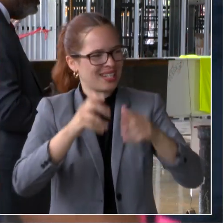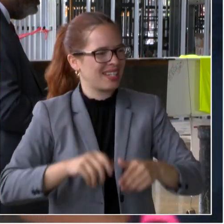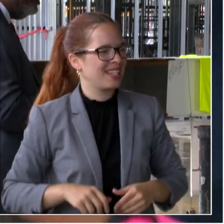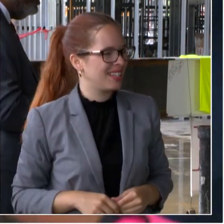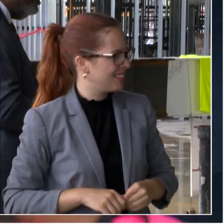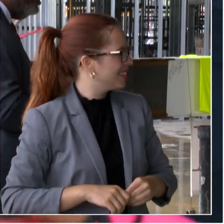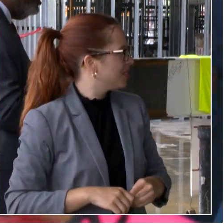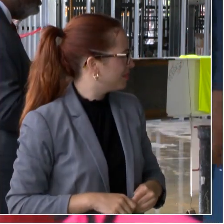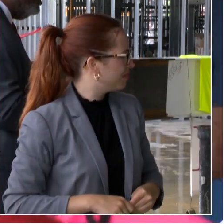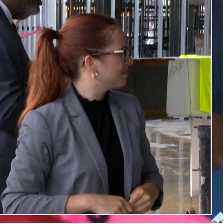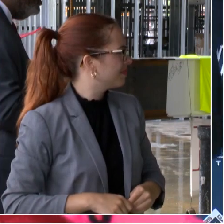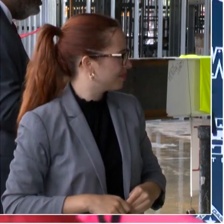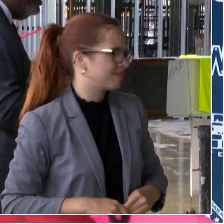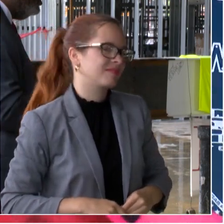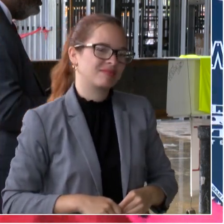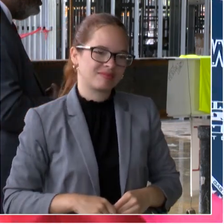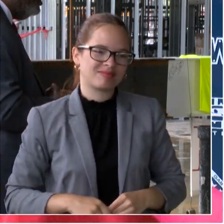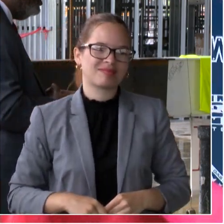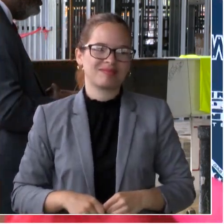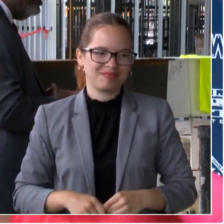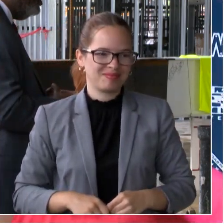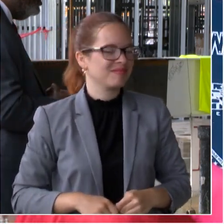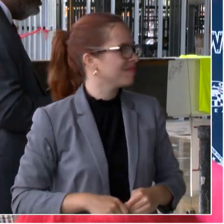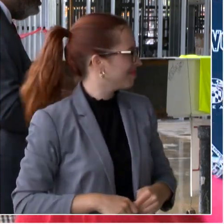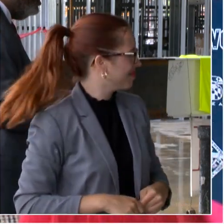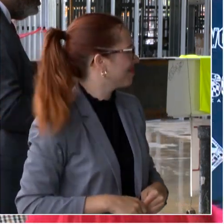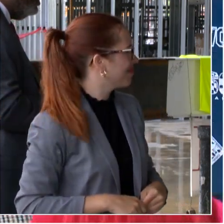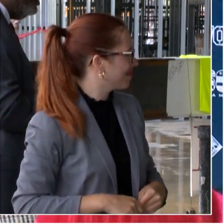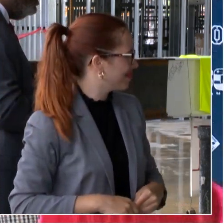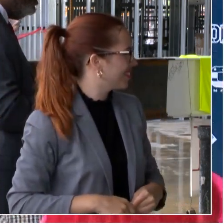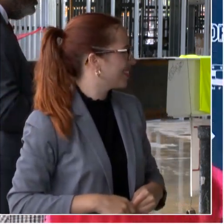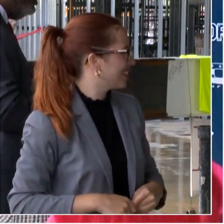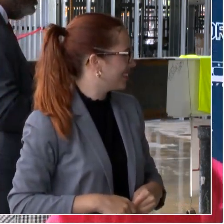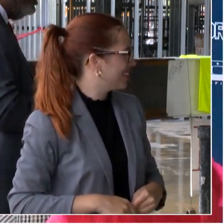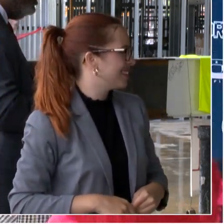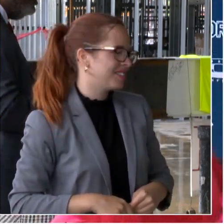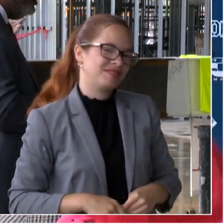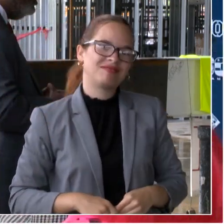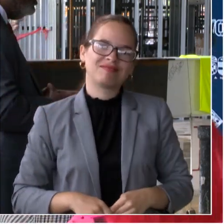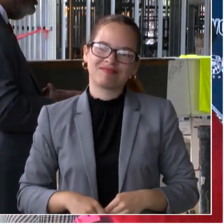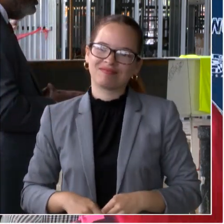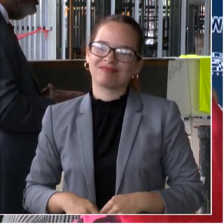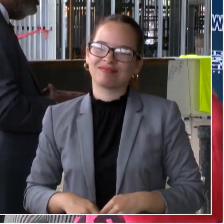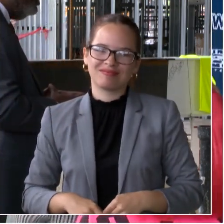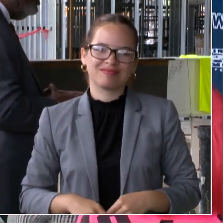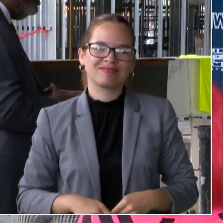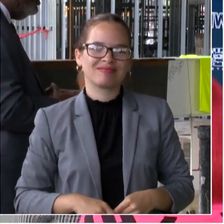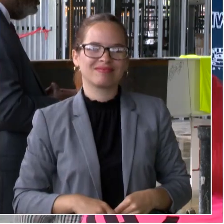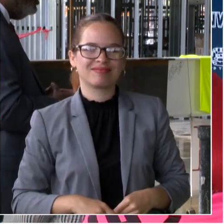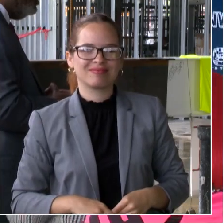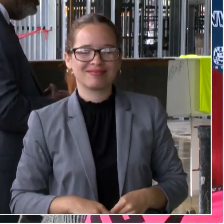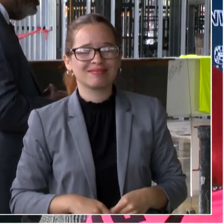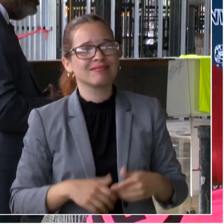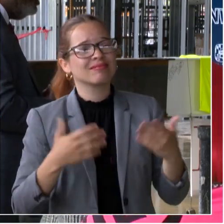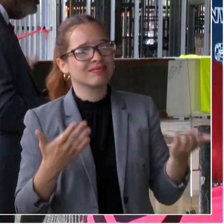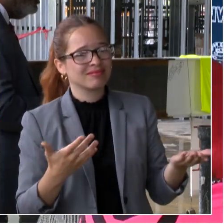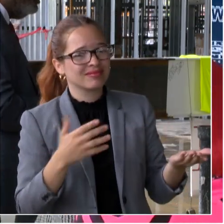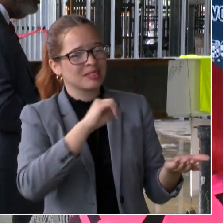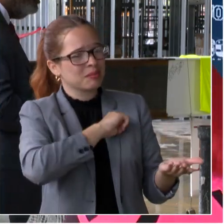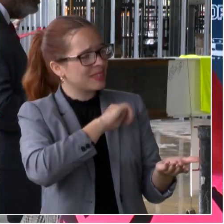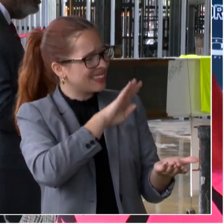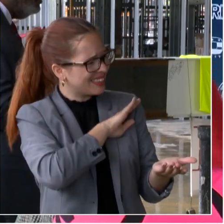are helping to make happen today, the work that's being done. Thank you all very much. How about a big hand for everybody who's